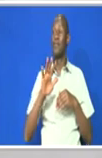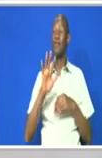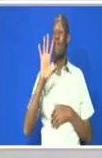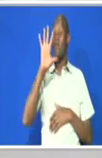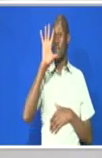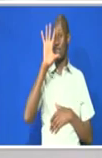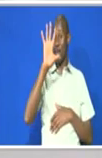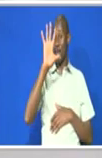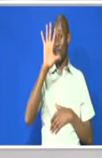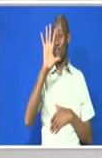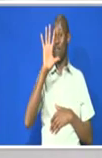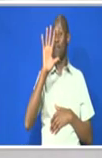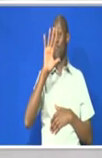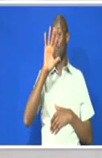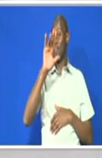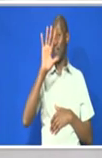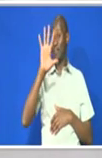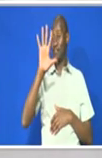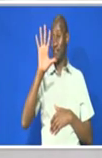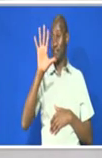5 fingers.